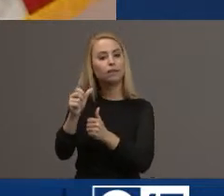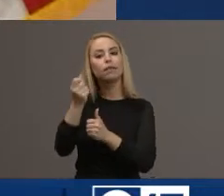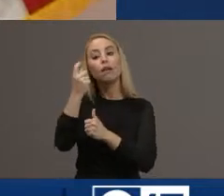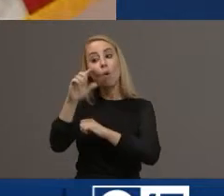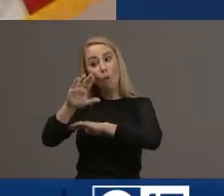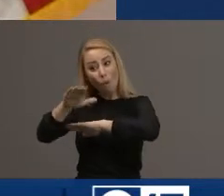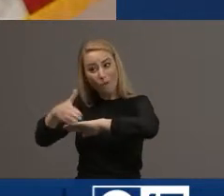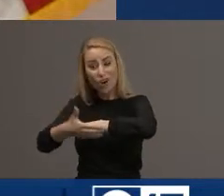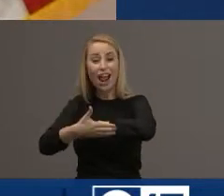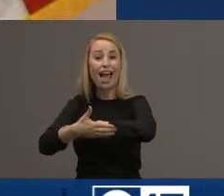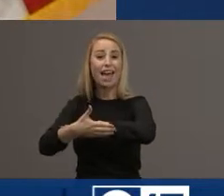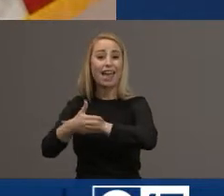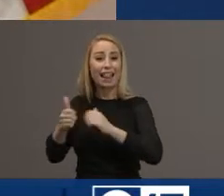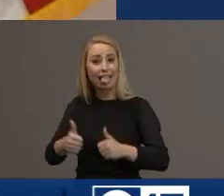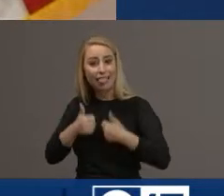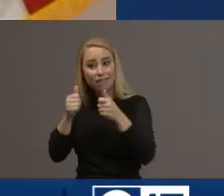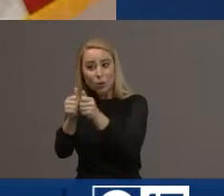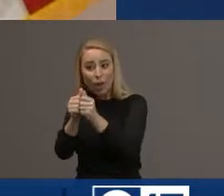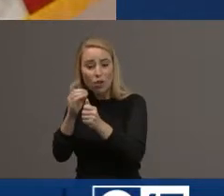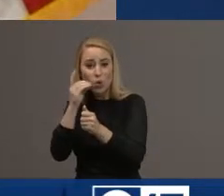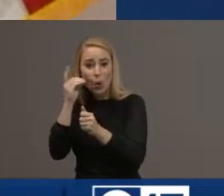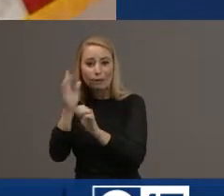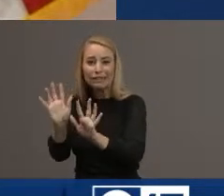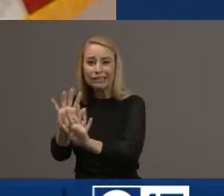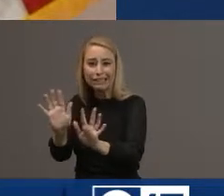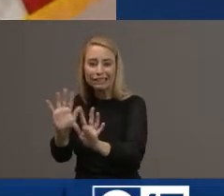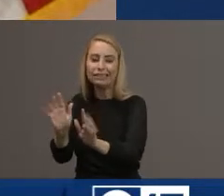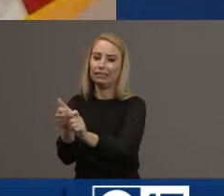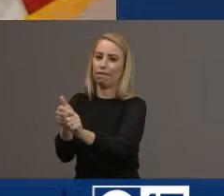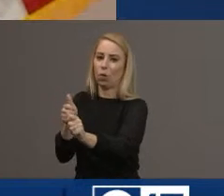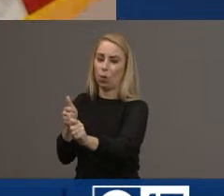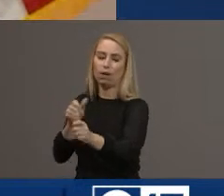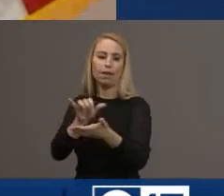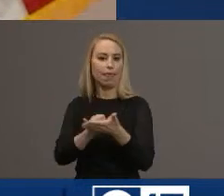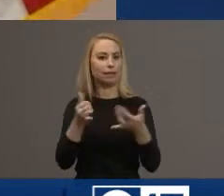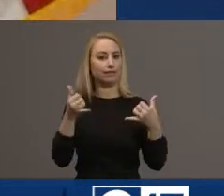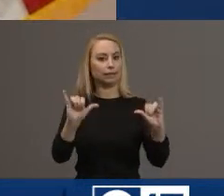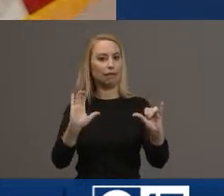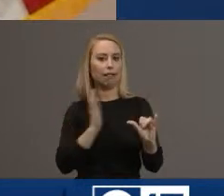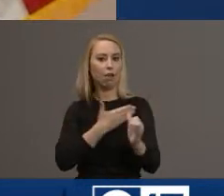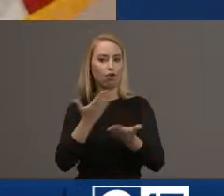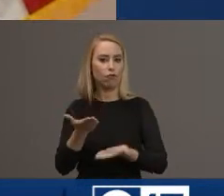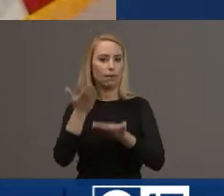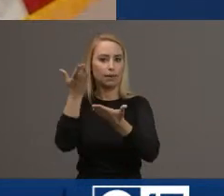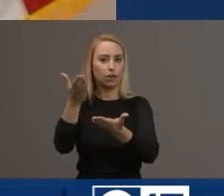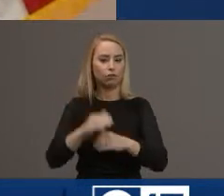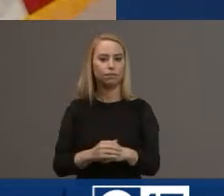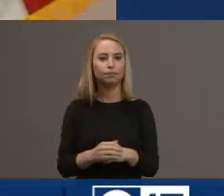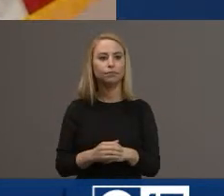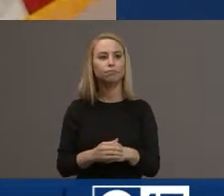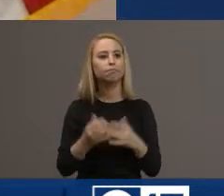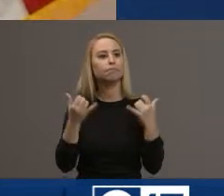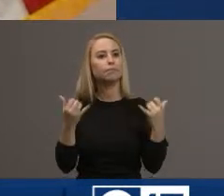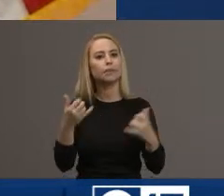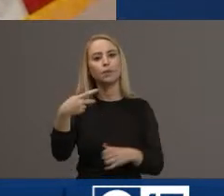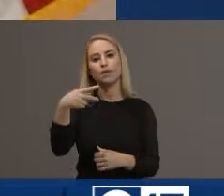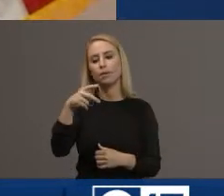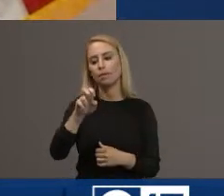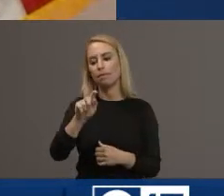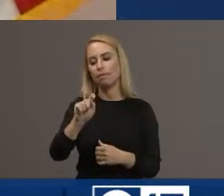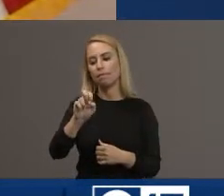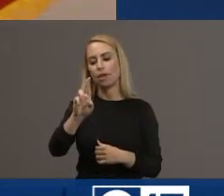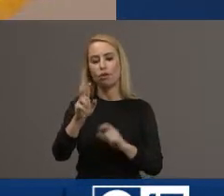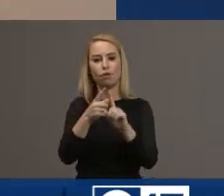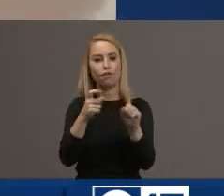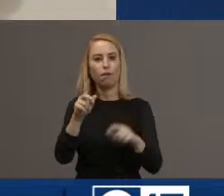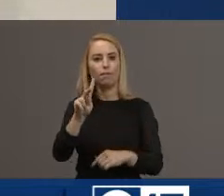congregate living setting. So that's still the guidance. Thank you. Peter from KTAR.